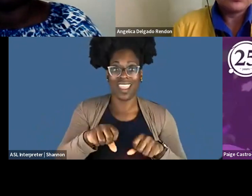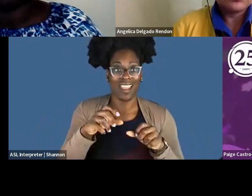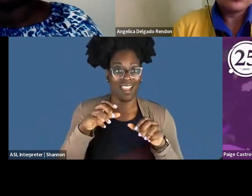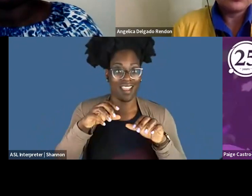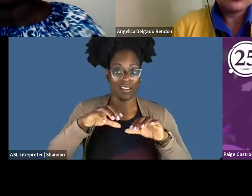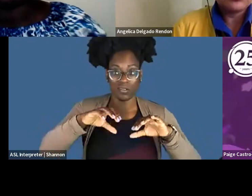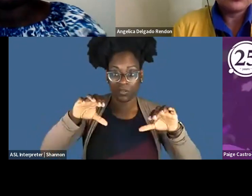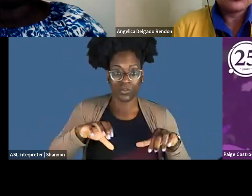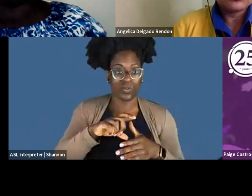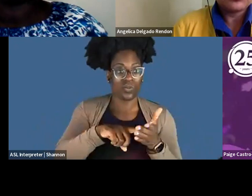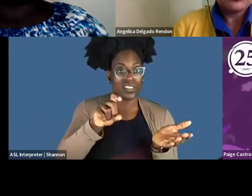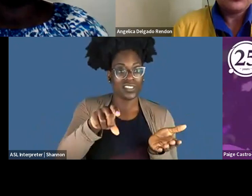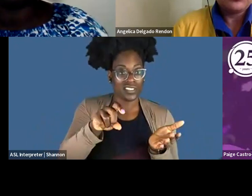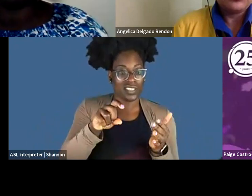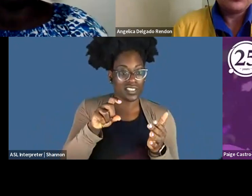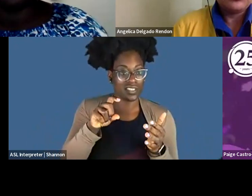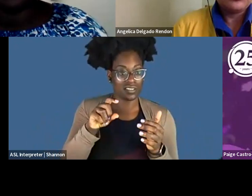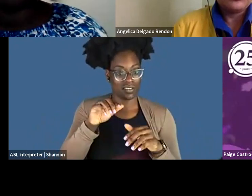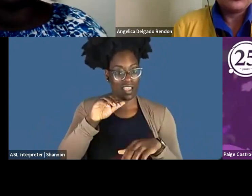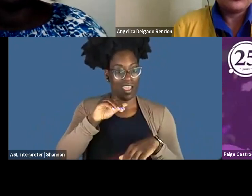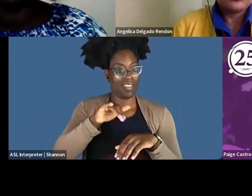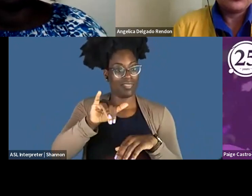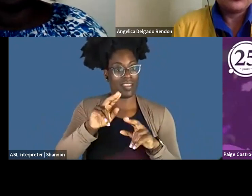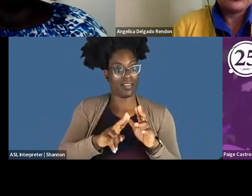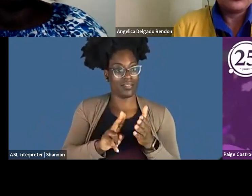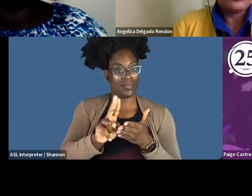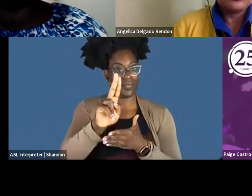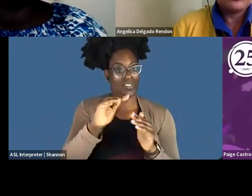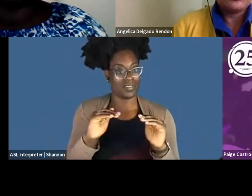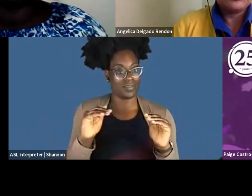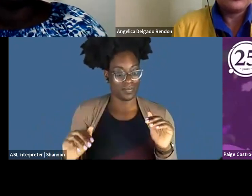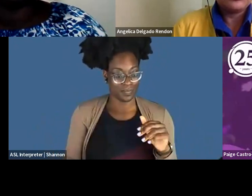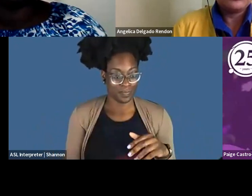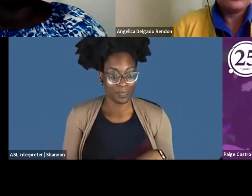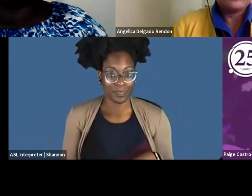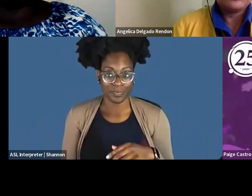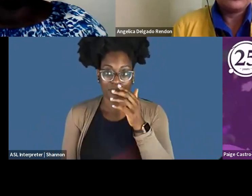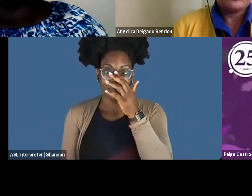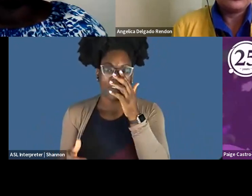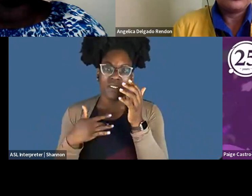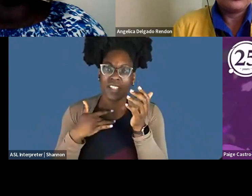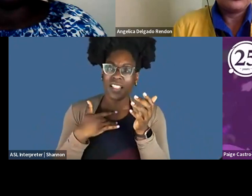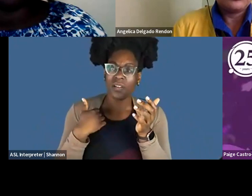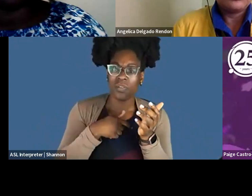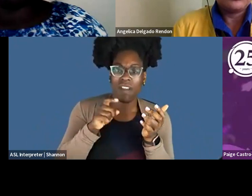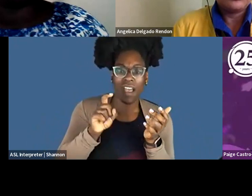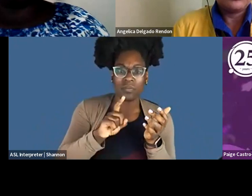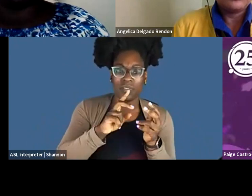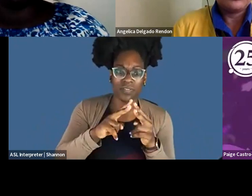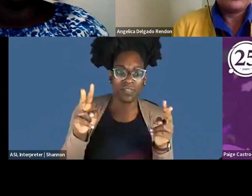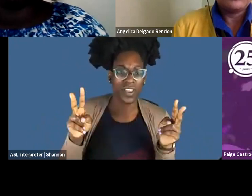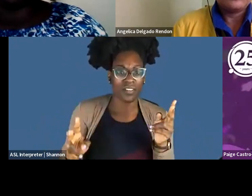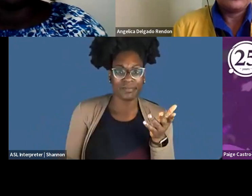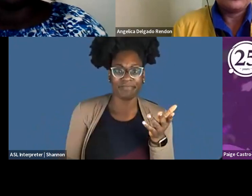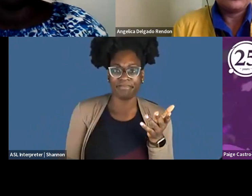level. I feel like we have to be very fluid in our movement